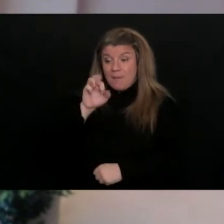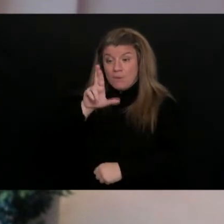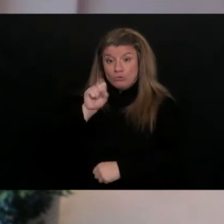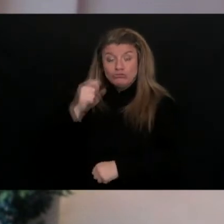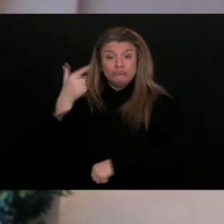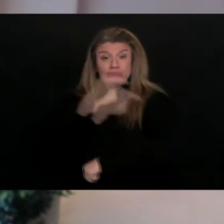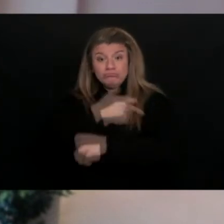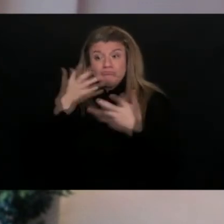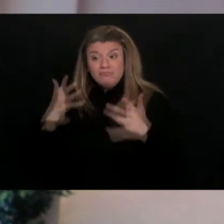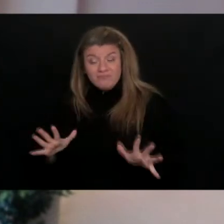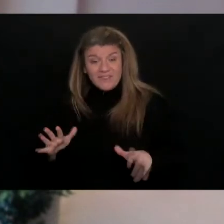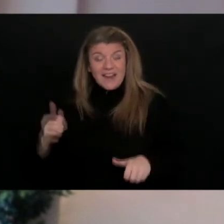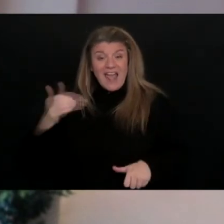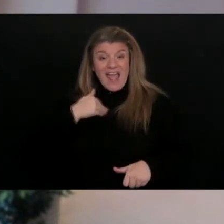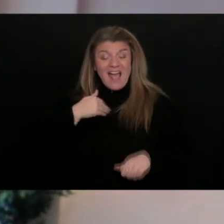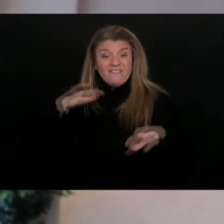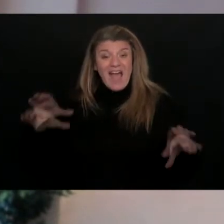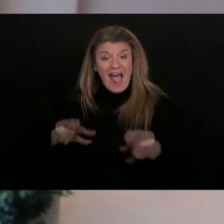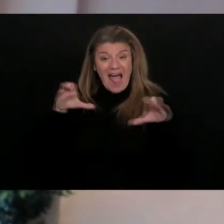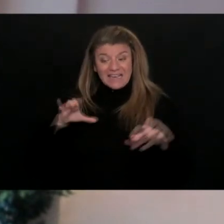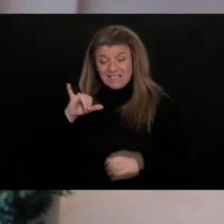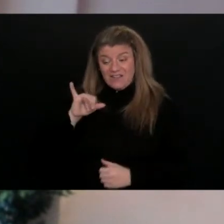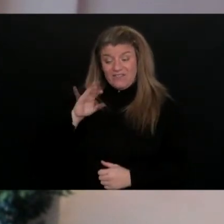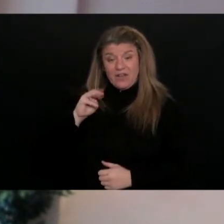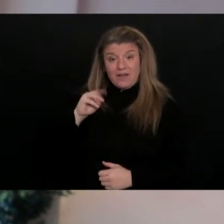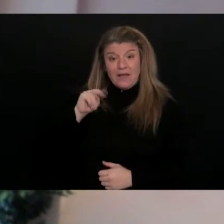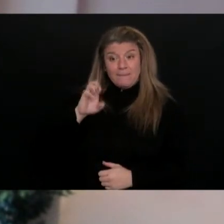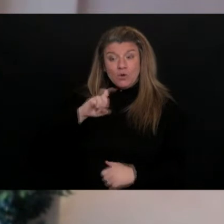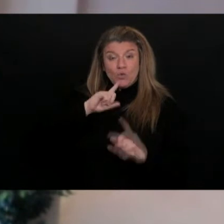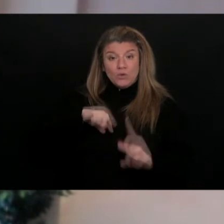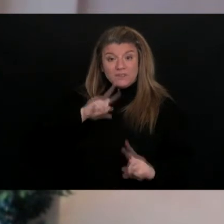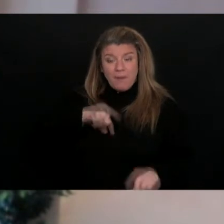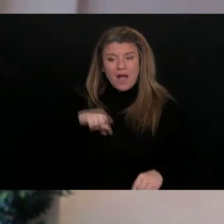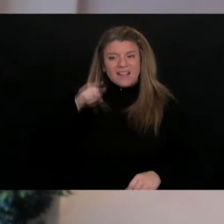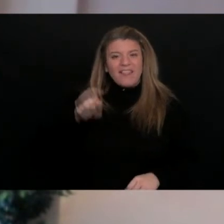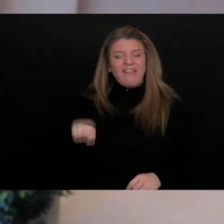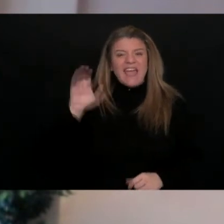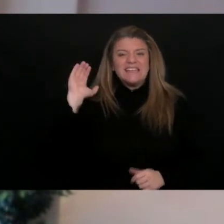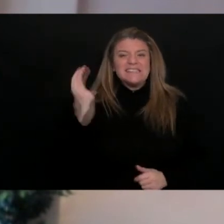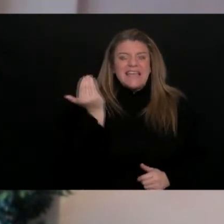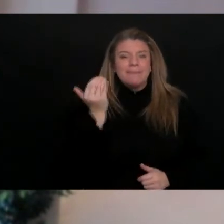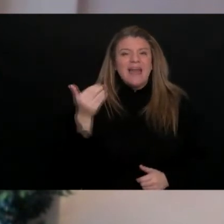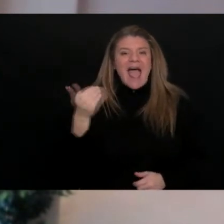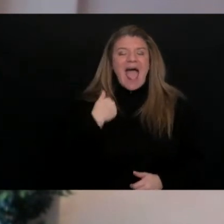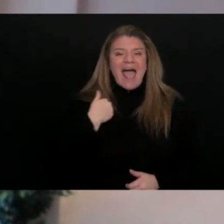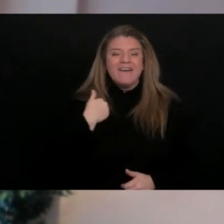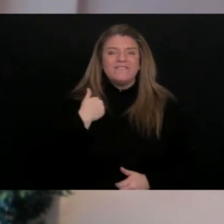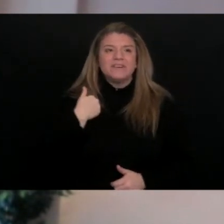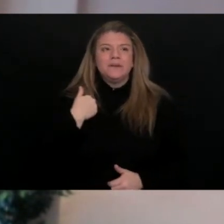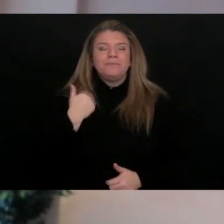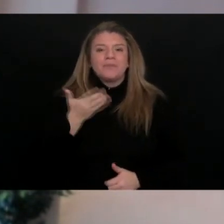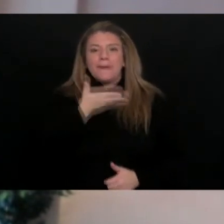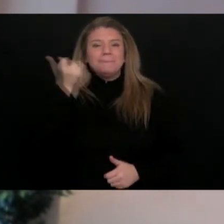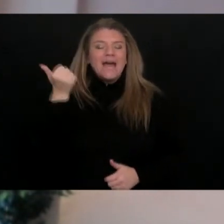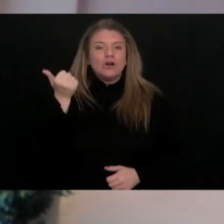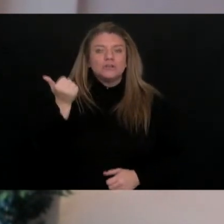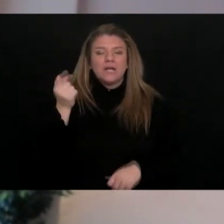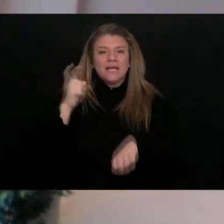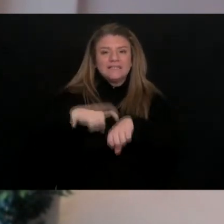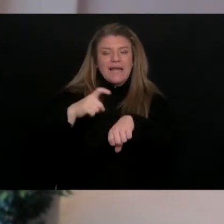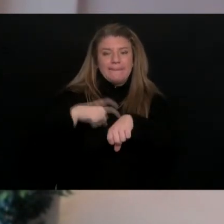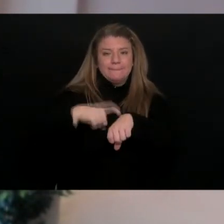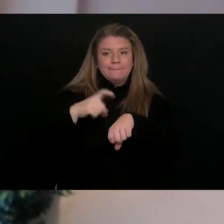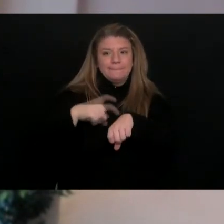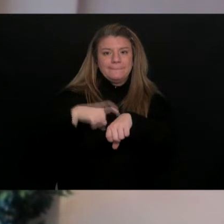have active immune response, tend to have a much better time